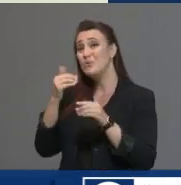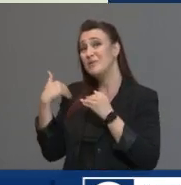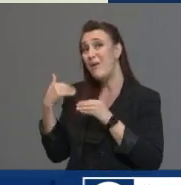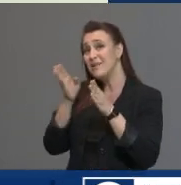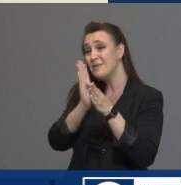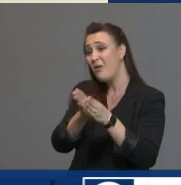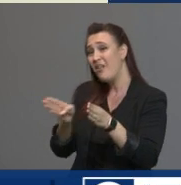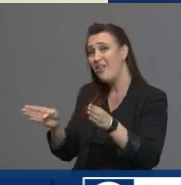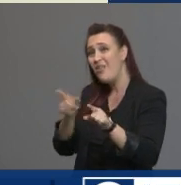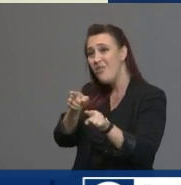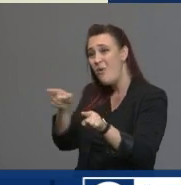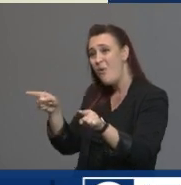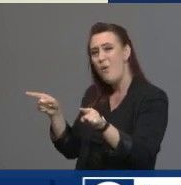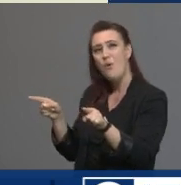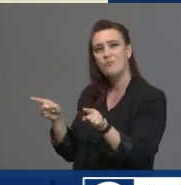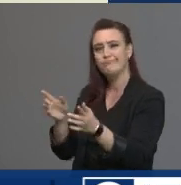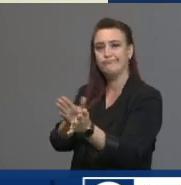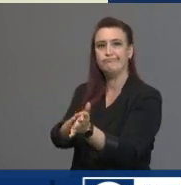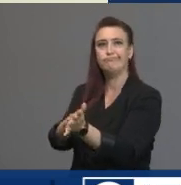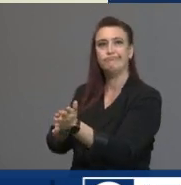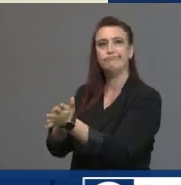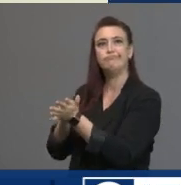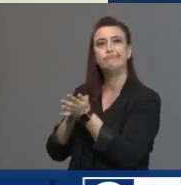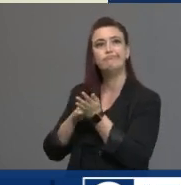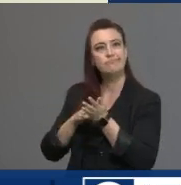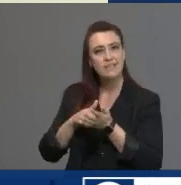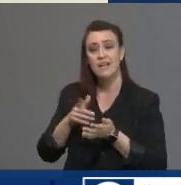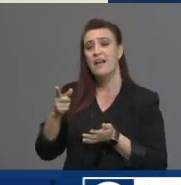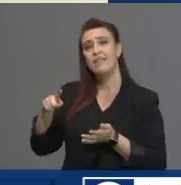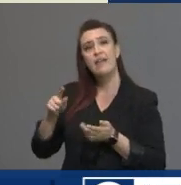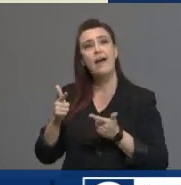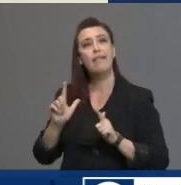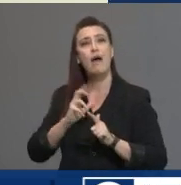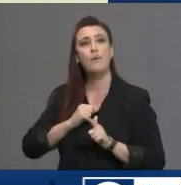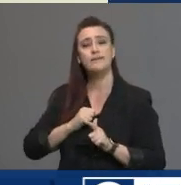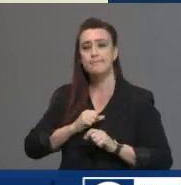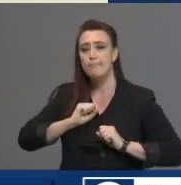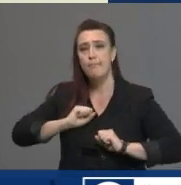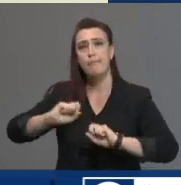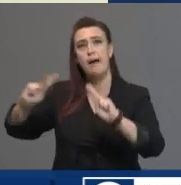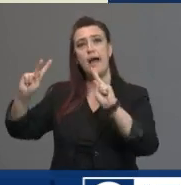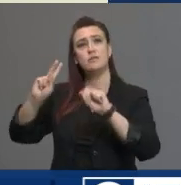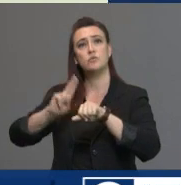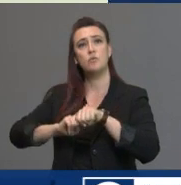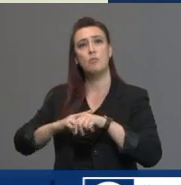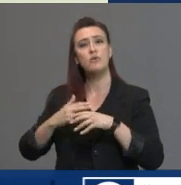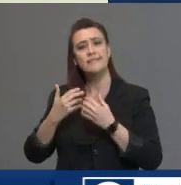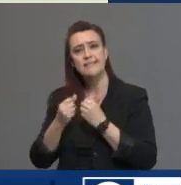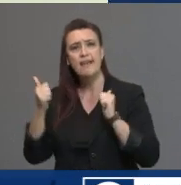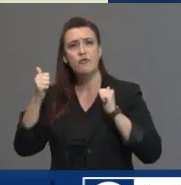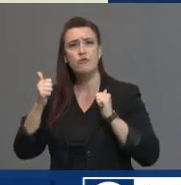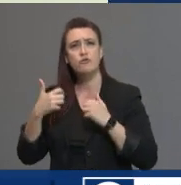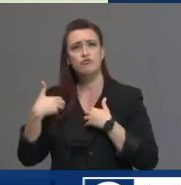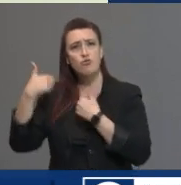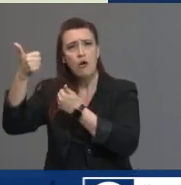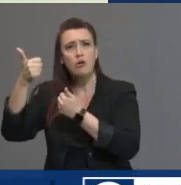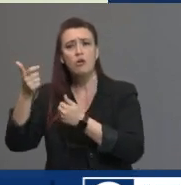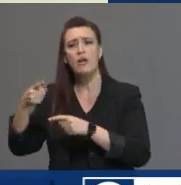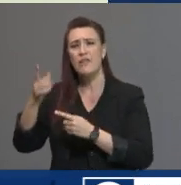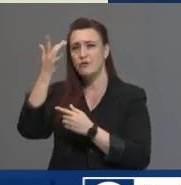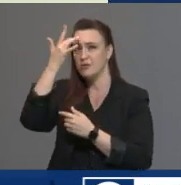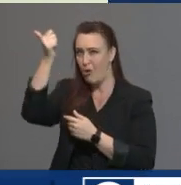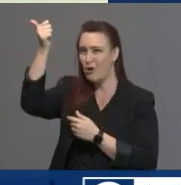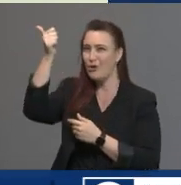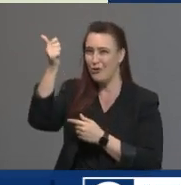responsible business owners that are not only allowing us to return safer and stronger, they've